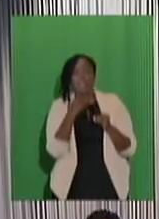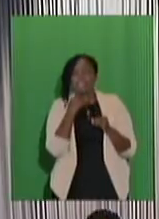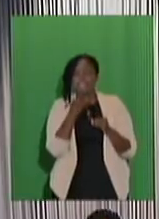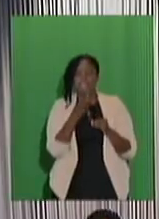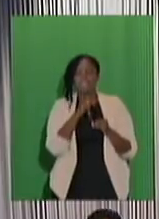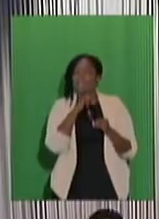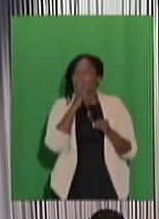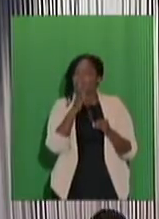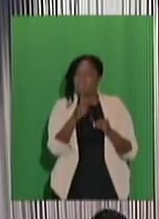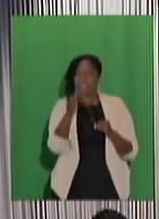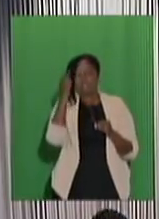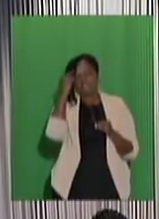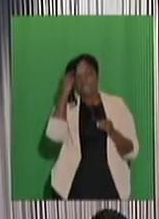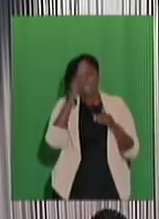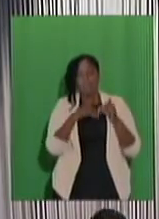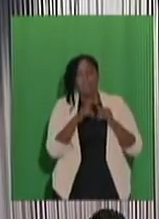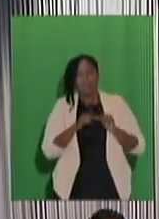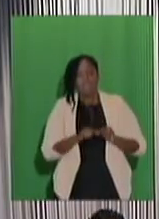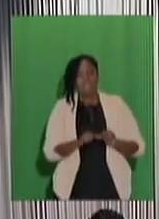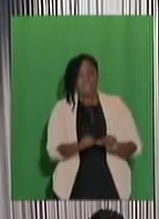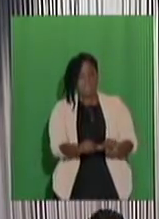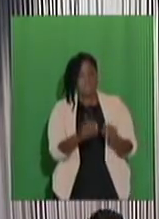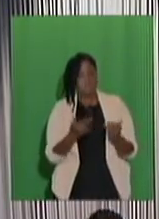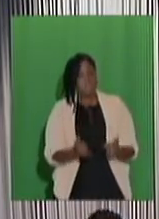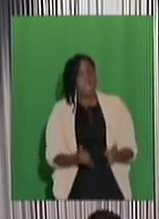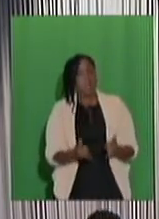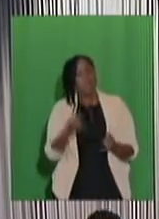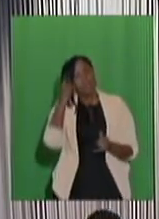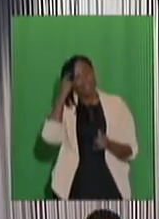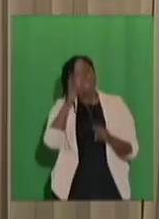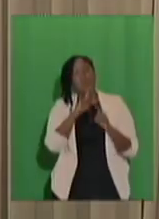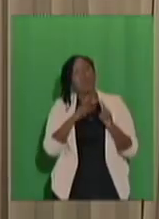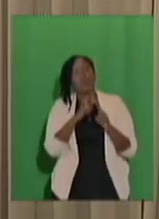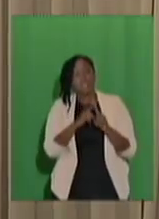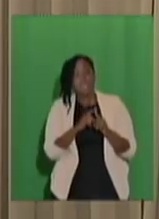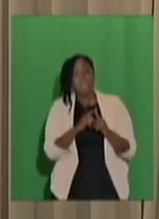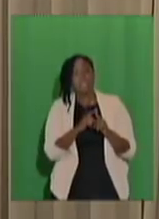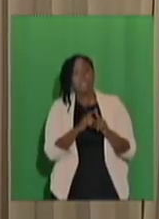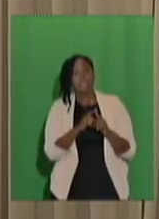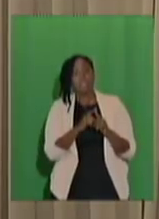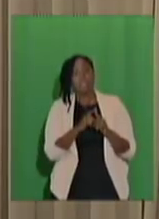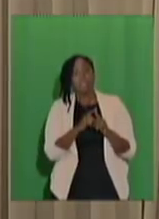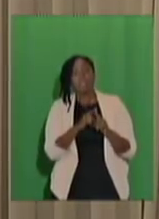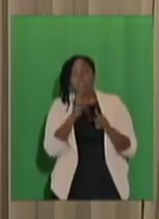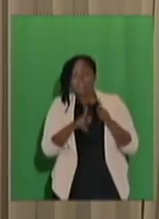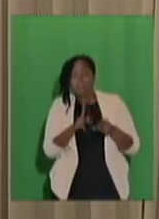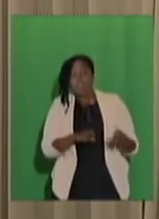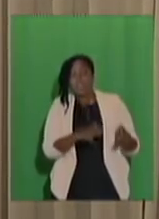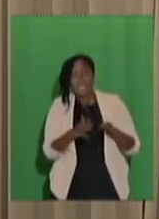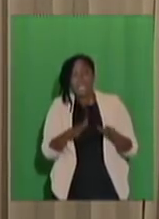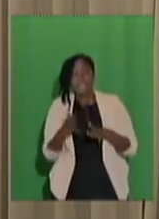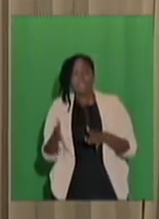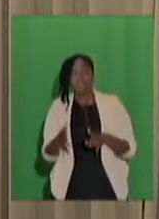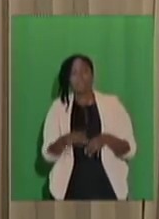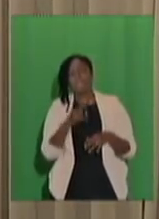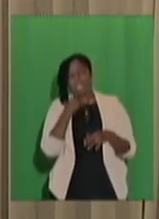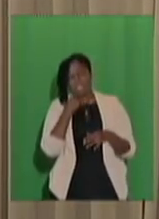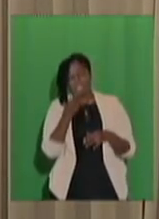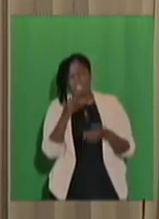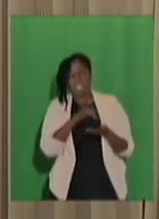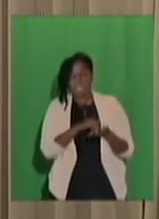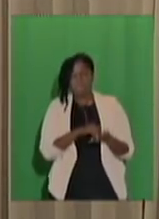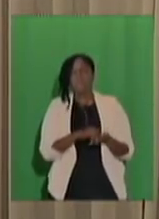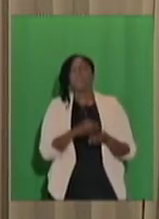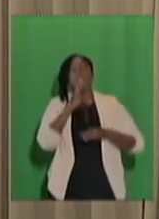using the completed cases. So that's why I got that figure. All right, okay. So yeah, for the world, as I said, is just above 2 in terms of the death